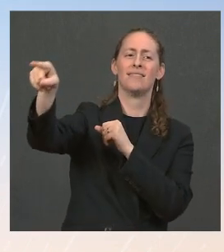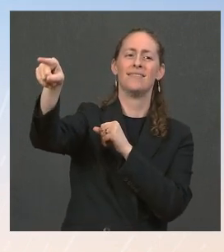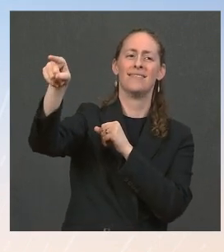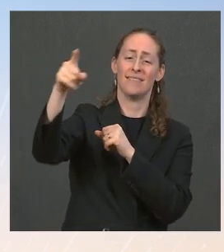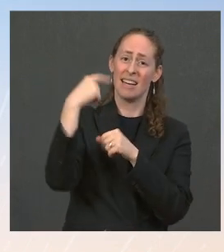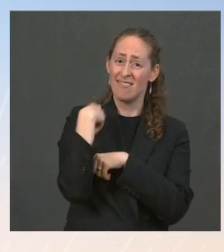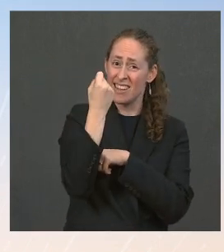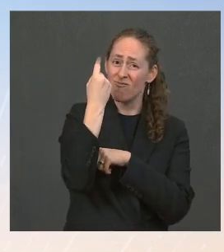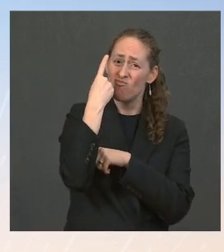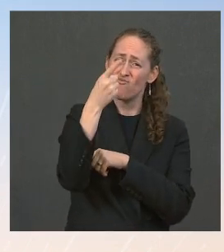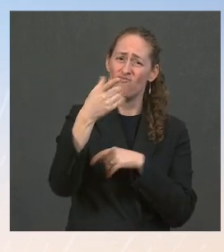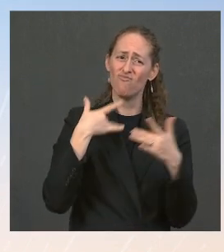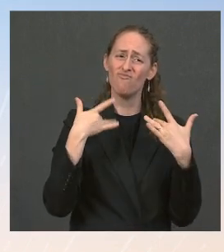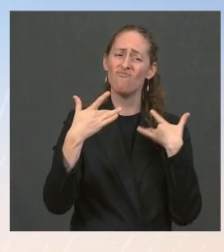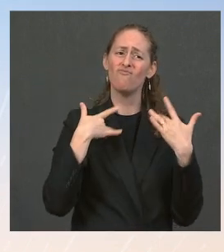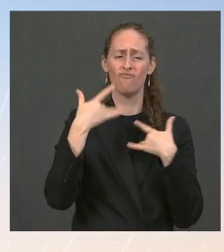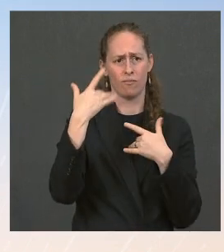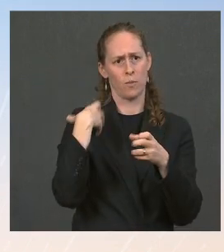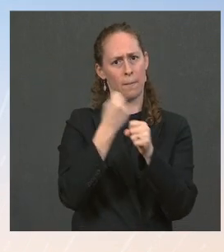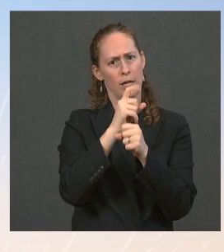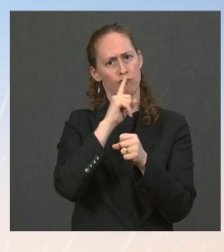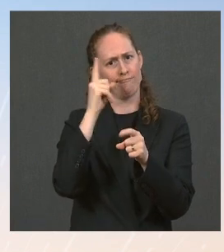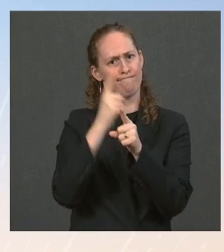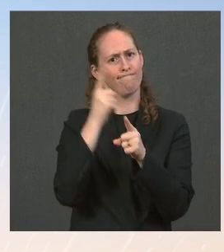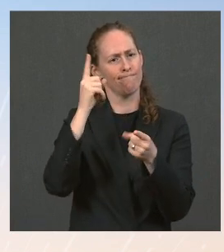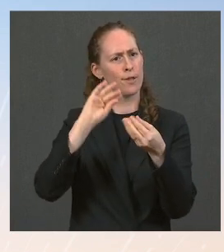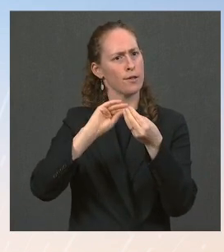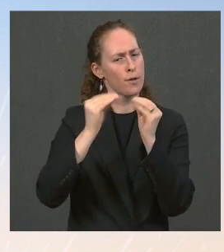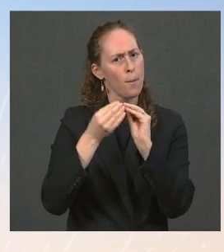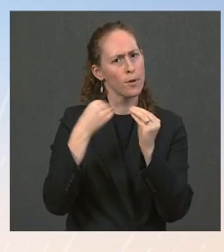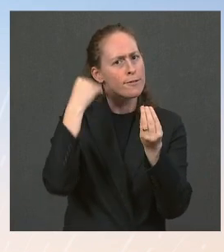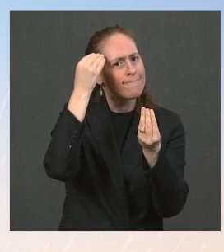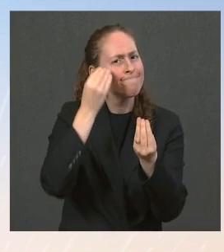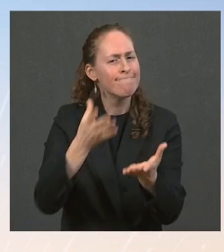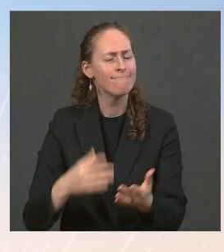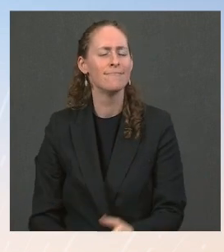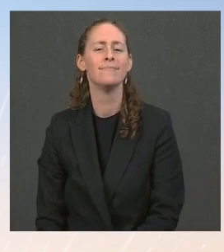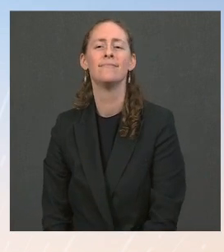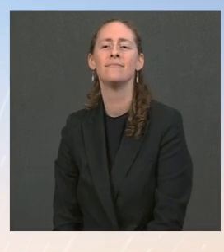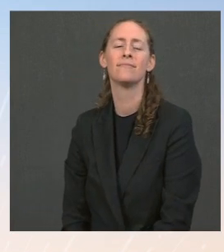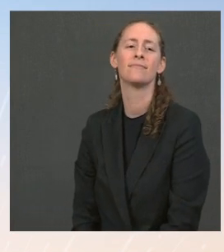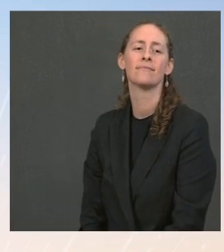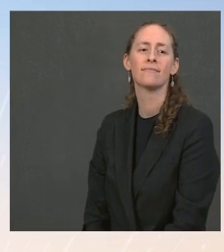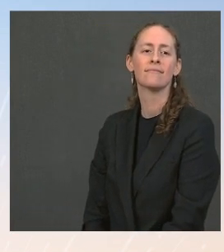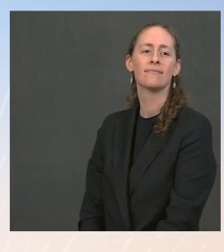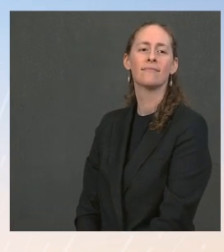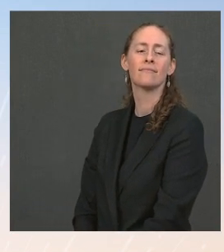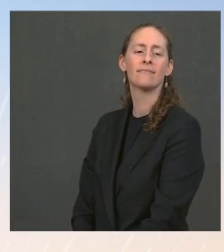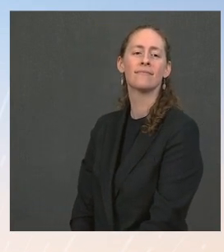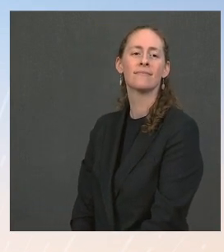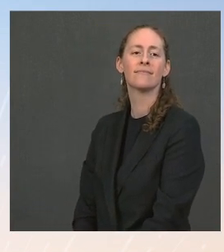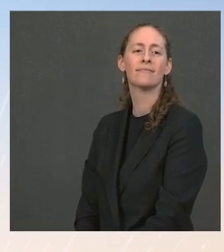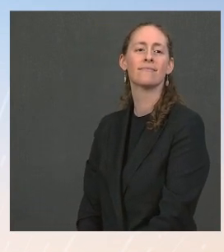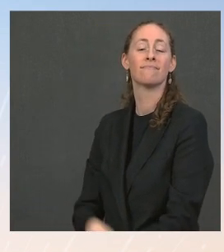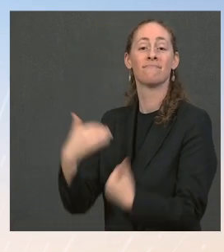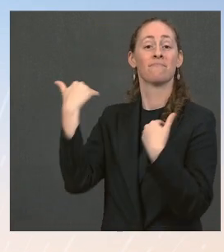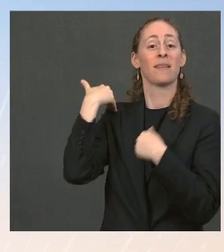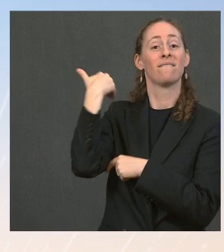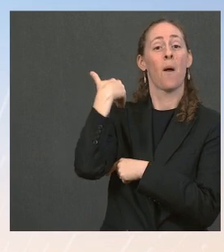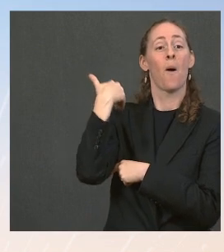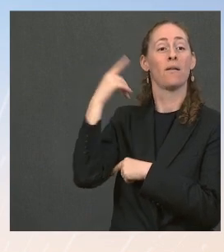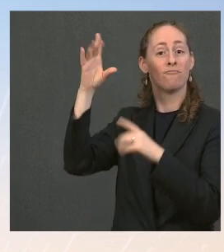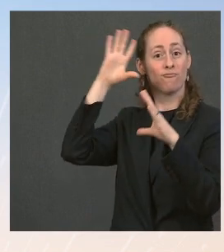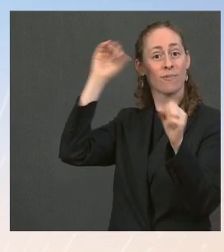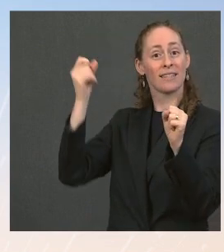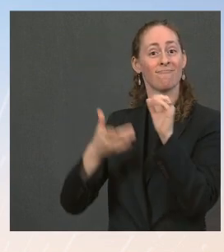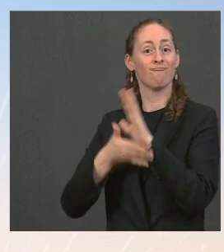just wanted to have the most up-to-date numbers to provide. On the campaign trail, then-candidate, now President Biden, said, quote, we're going to restore our moral standing in